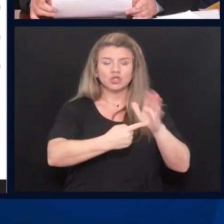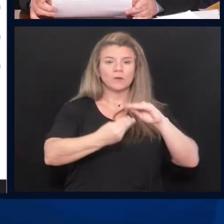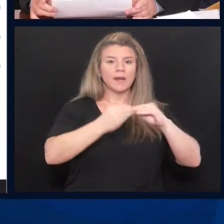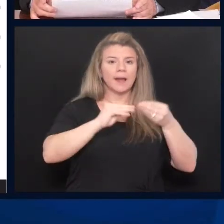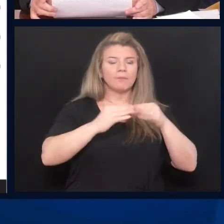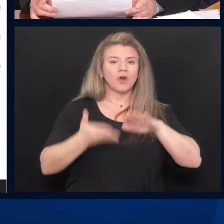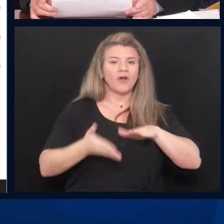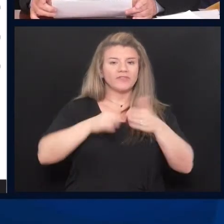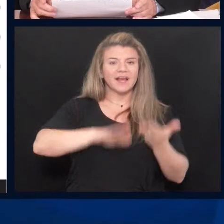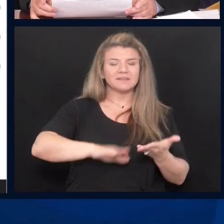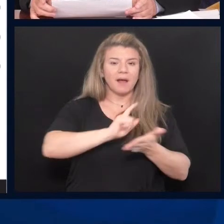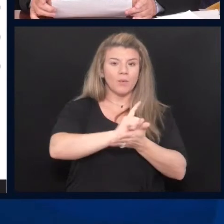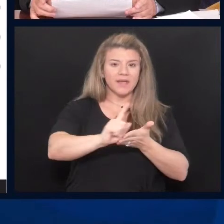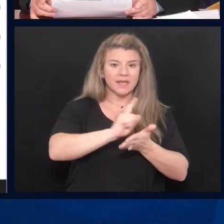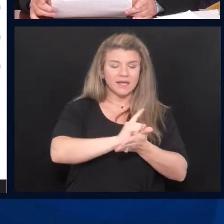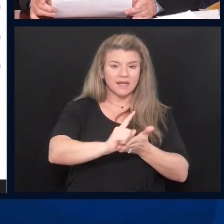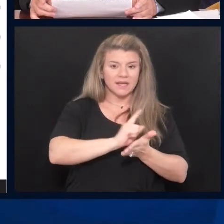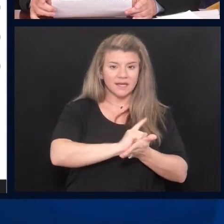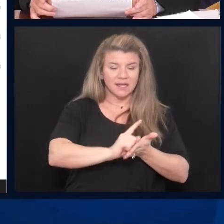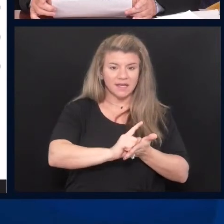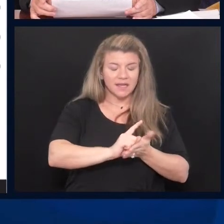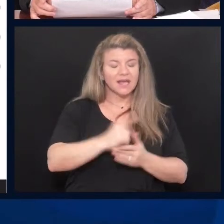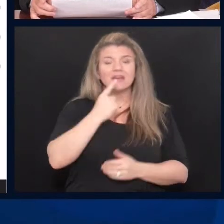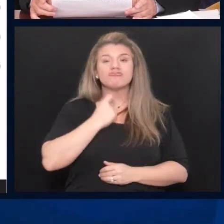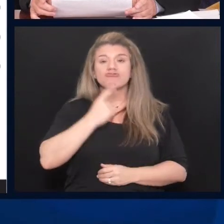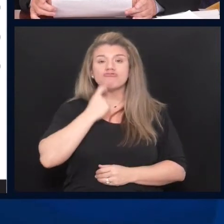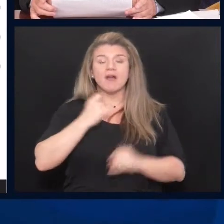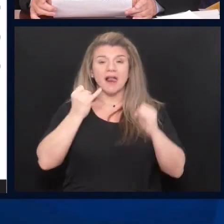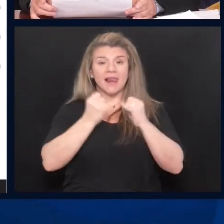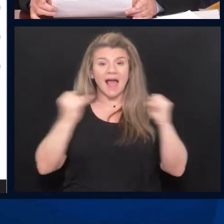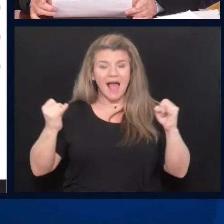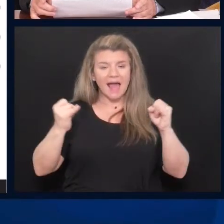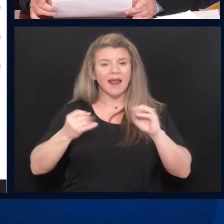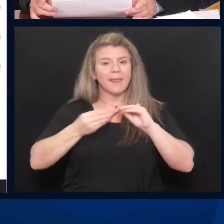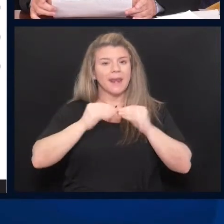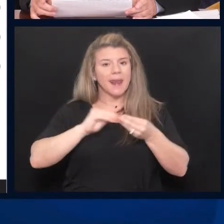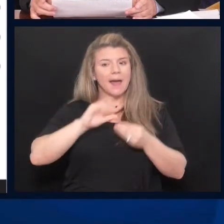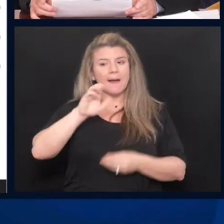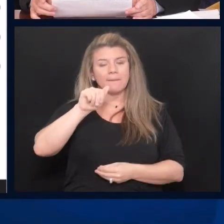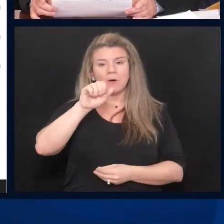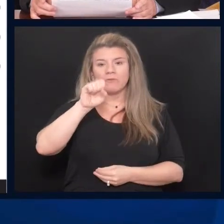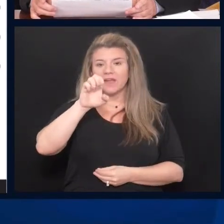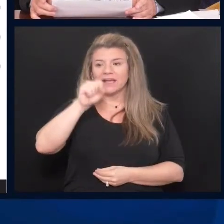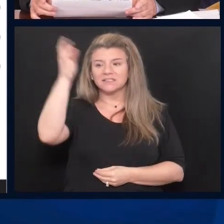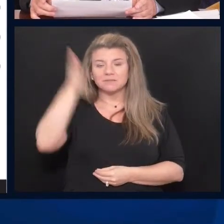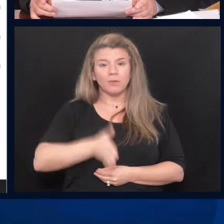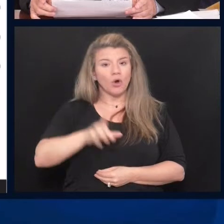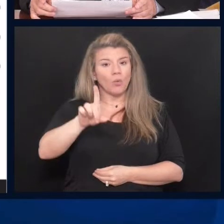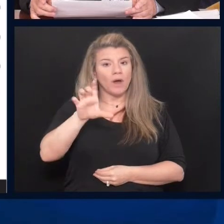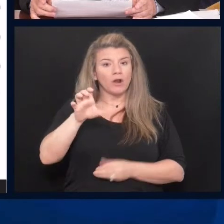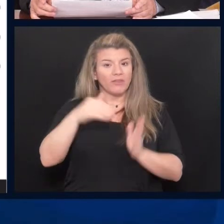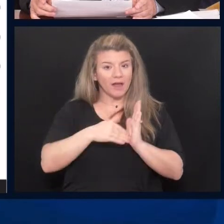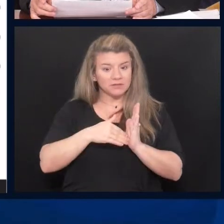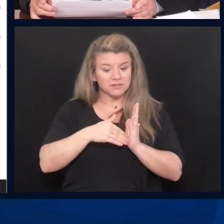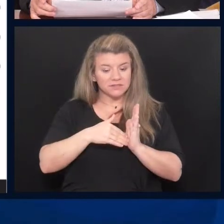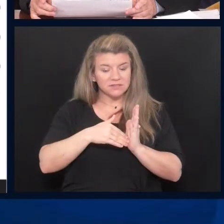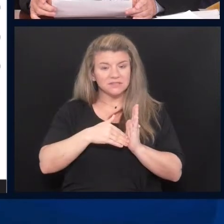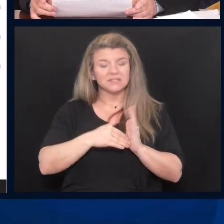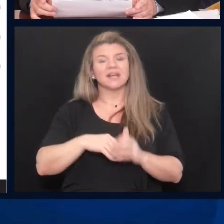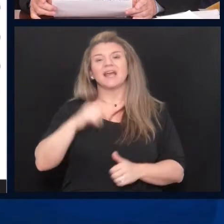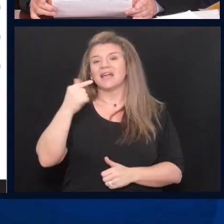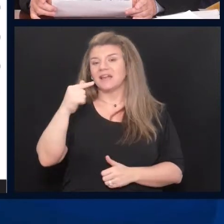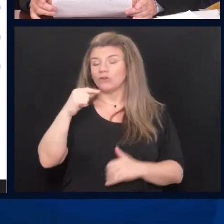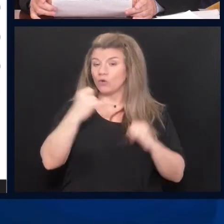deaths by week. The red line, the number of cases per 100,000. And the